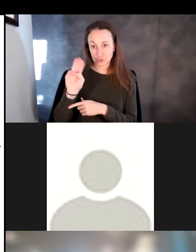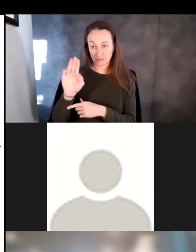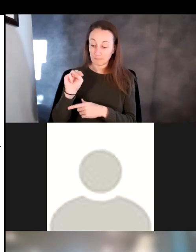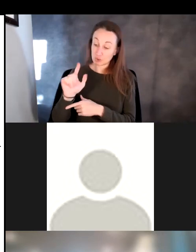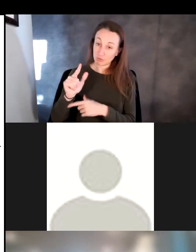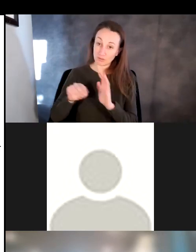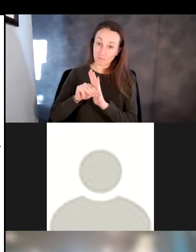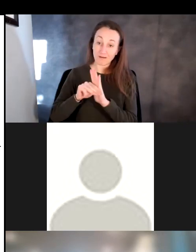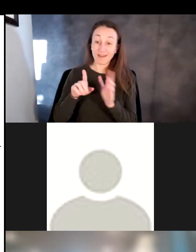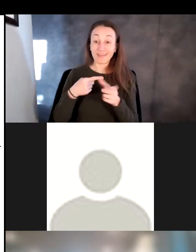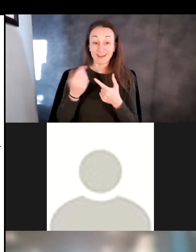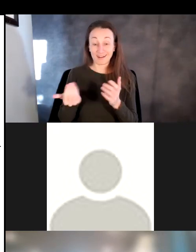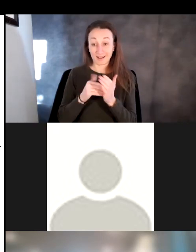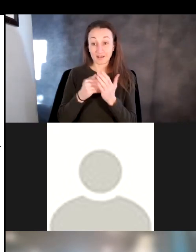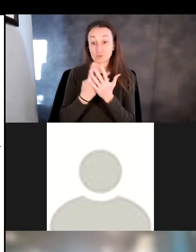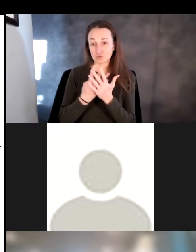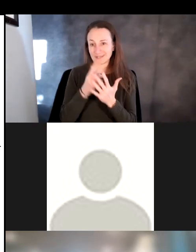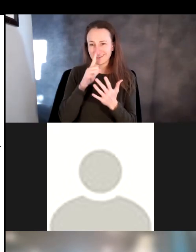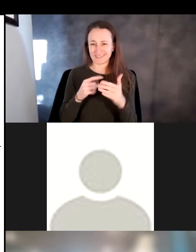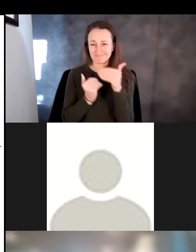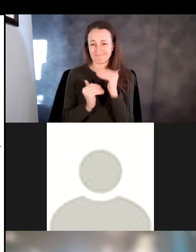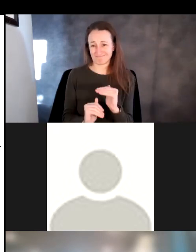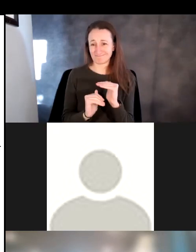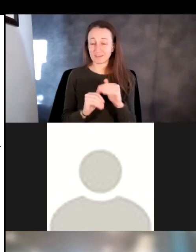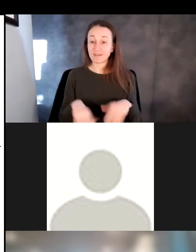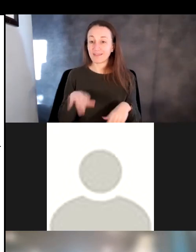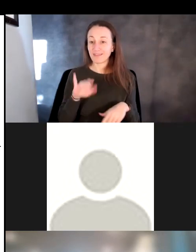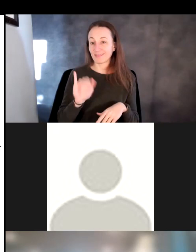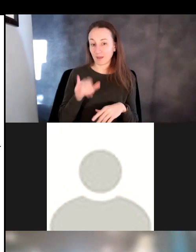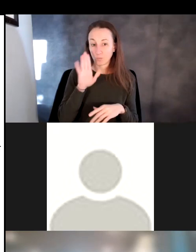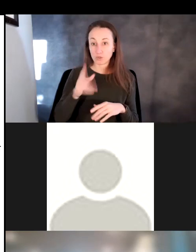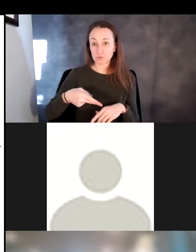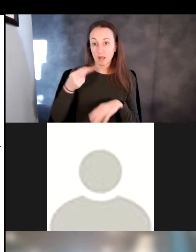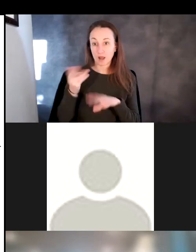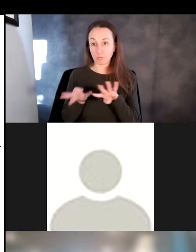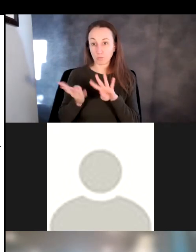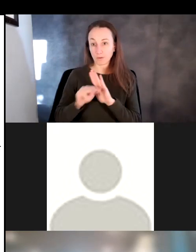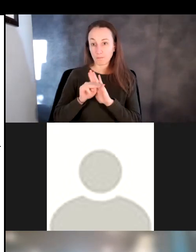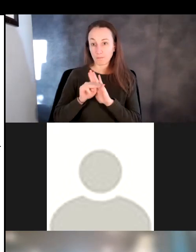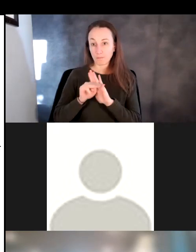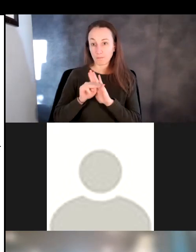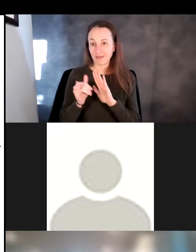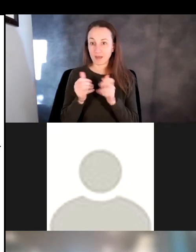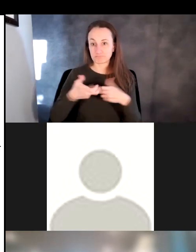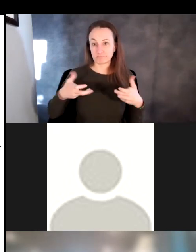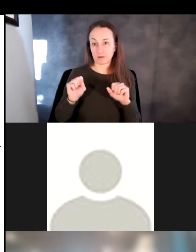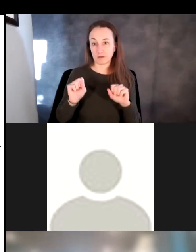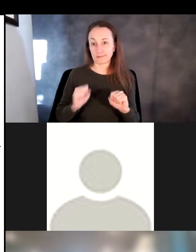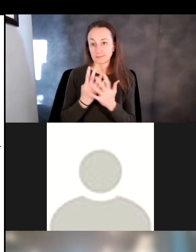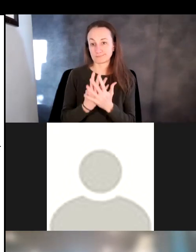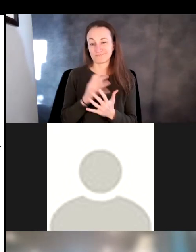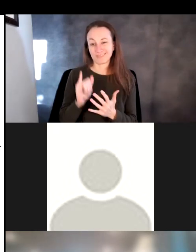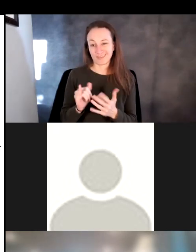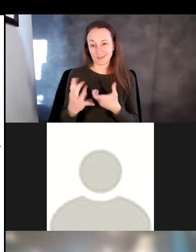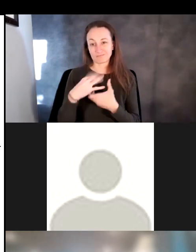we're just going to use a model, right? This effectively expands our ability to screen. But this comes with some disadvantages